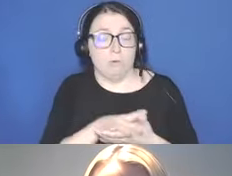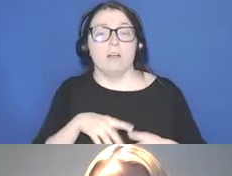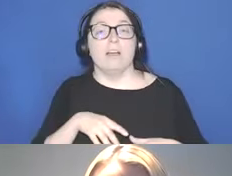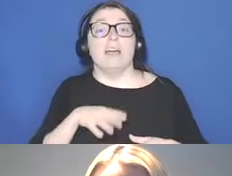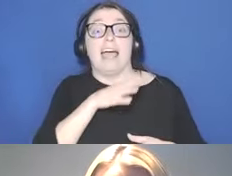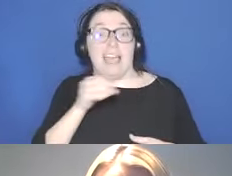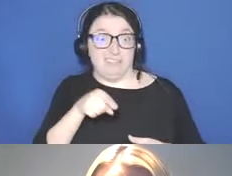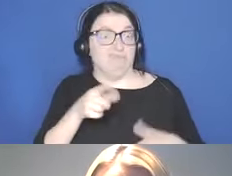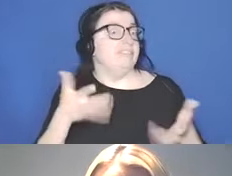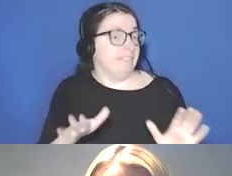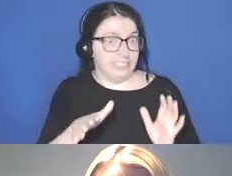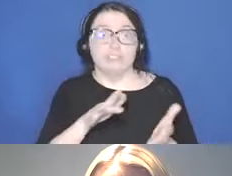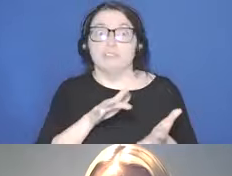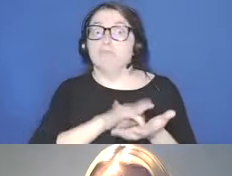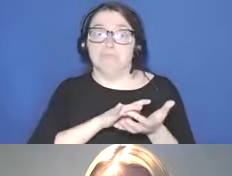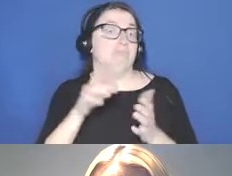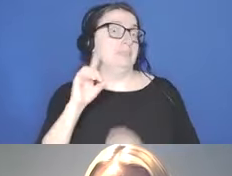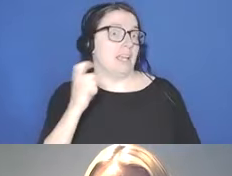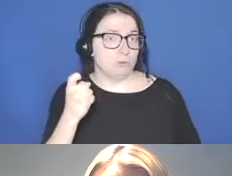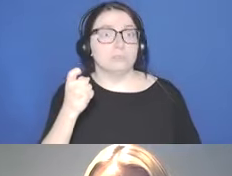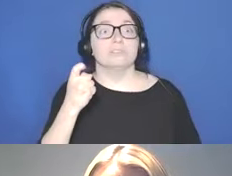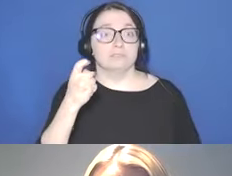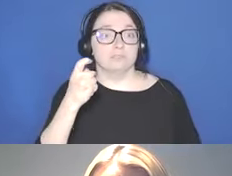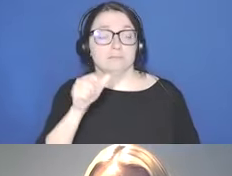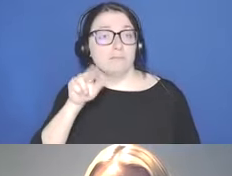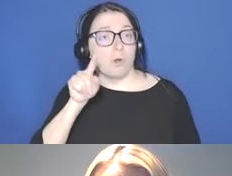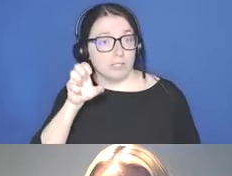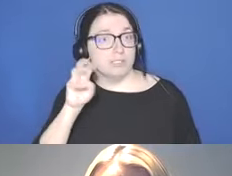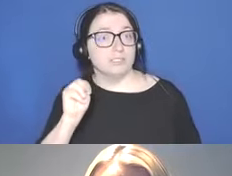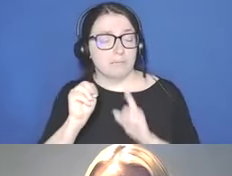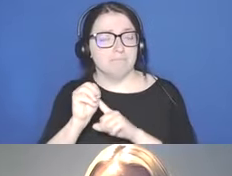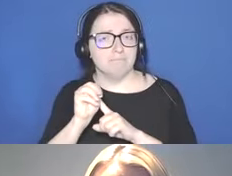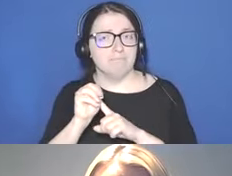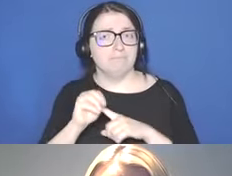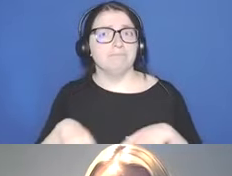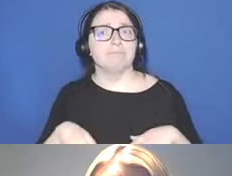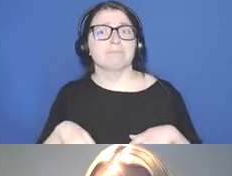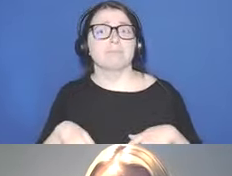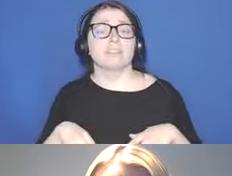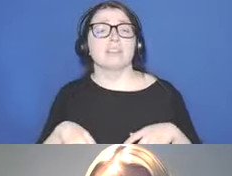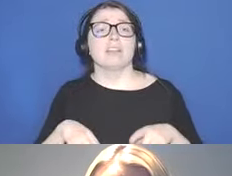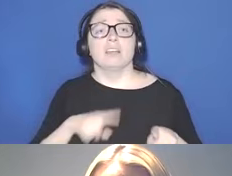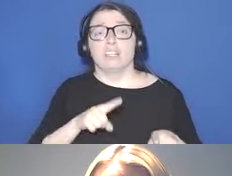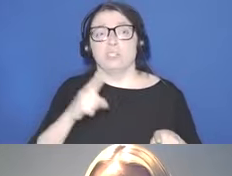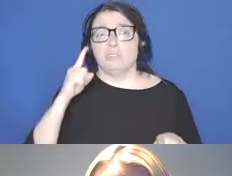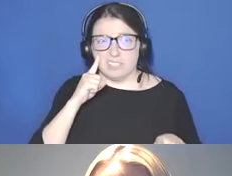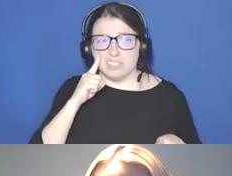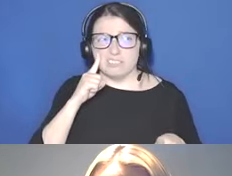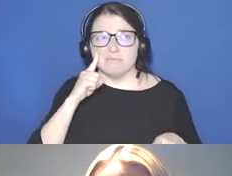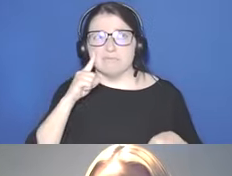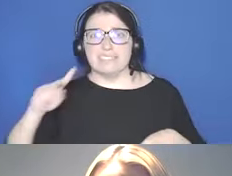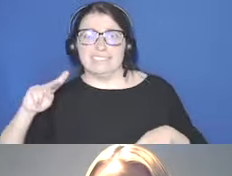diagnosis from their provider, would you encourage the family to get the diagnosis with the school too for